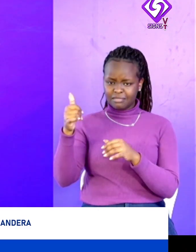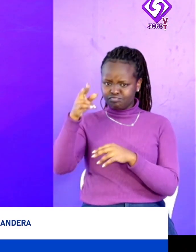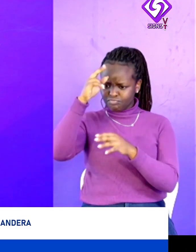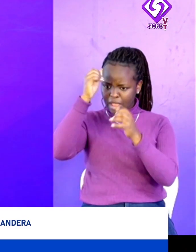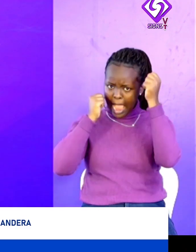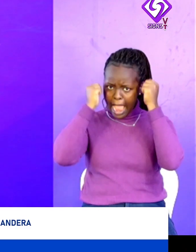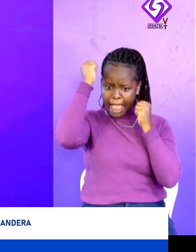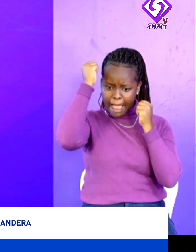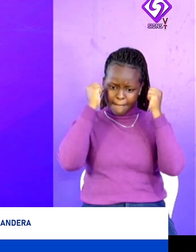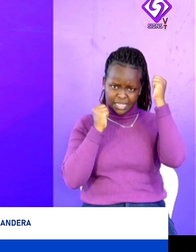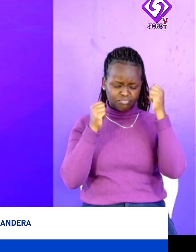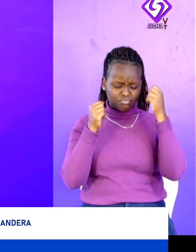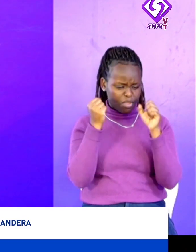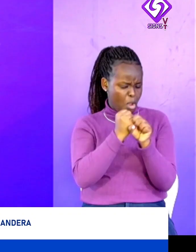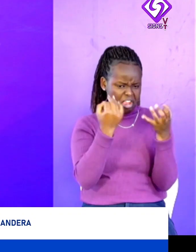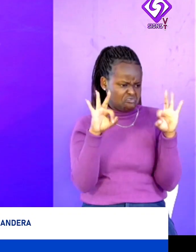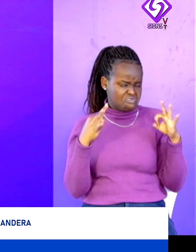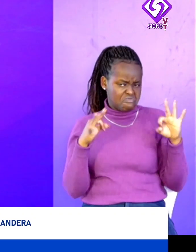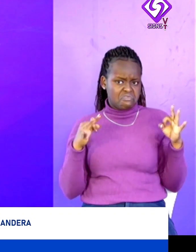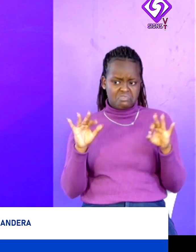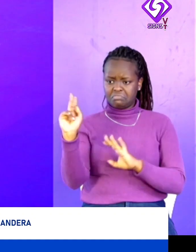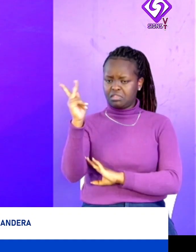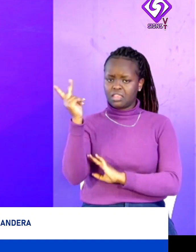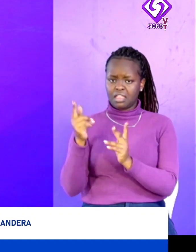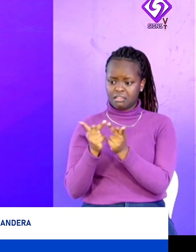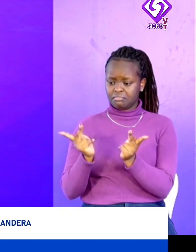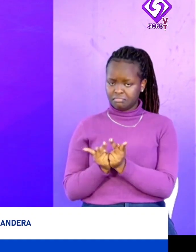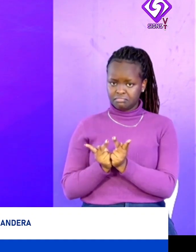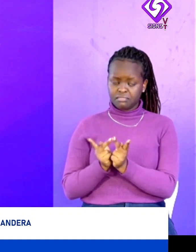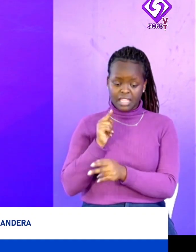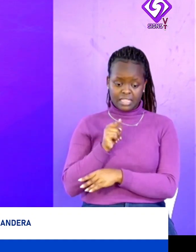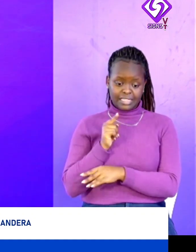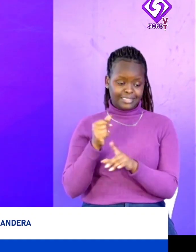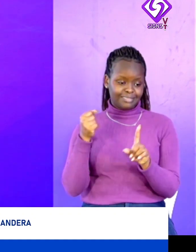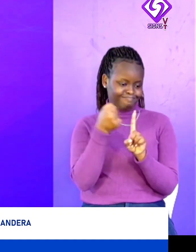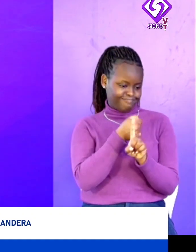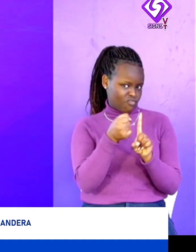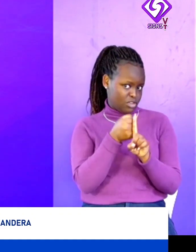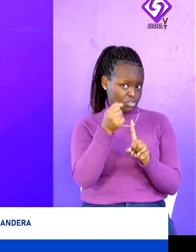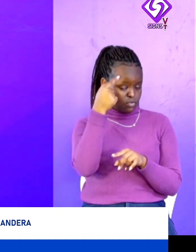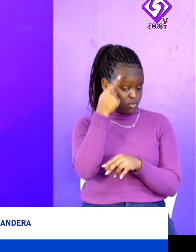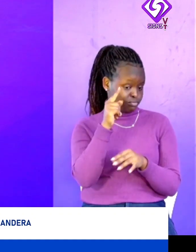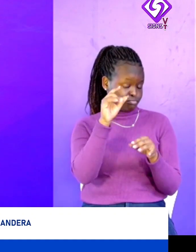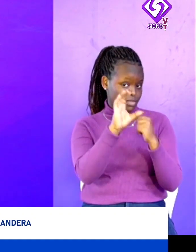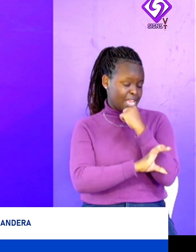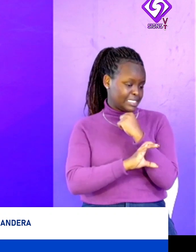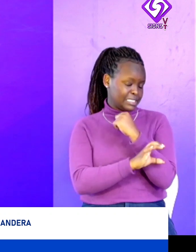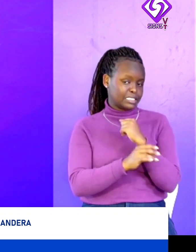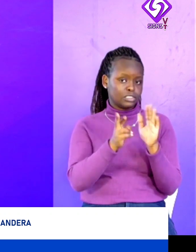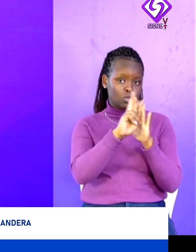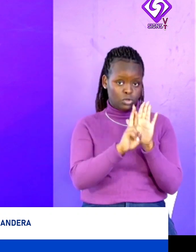soil, a situation he described as an infringement of the country's sovereignty and a dangerous